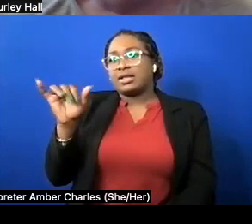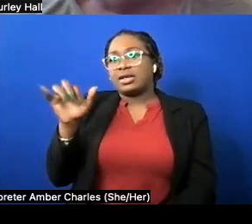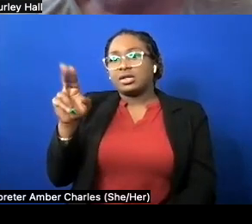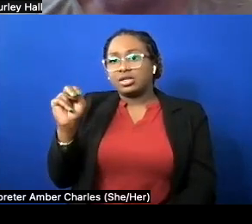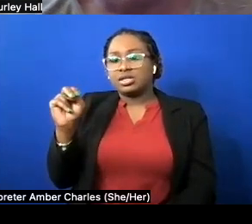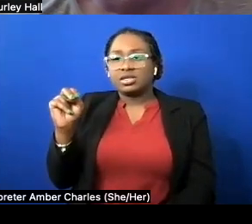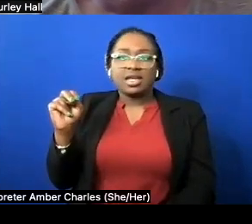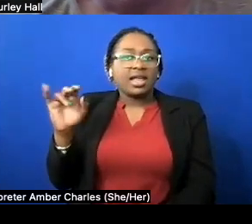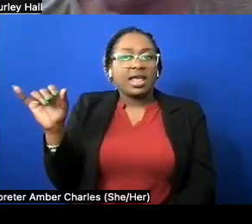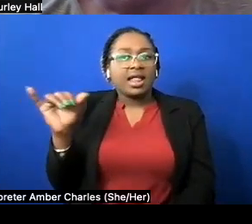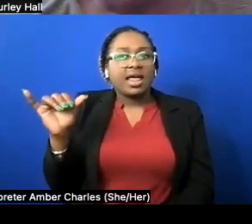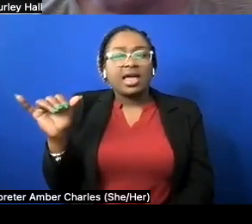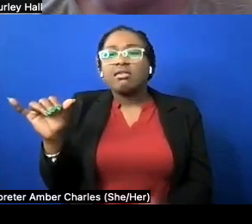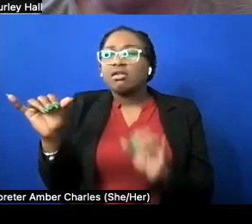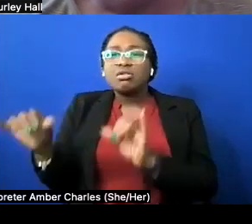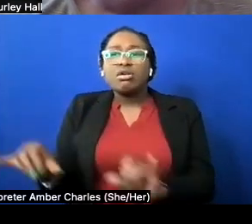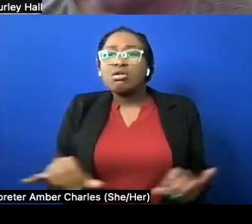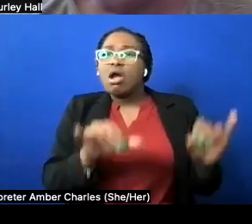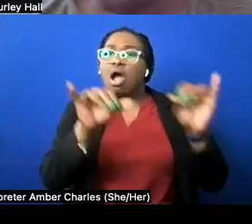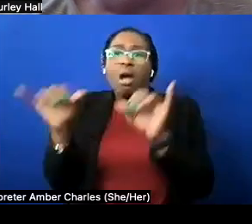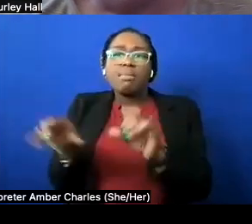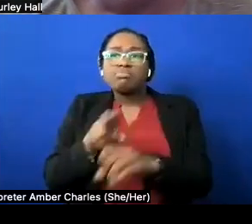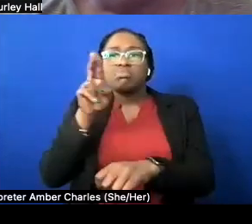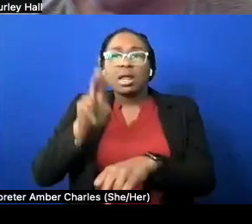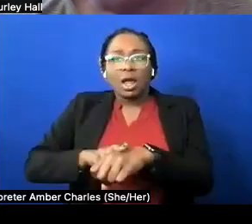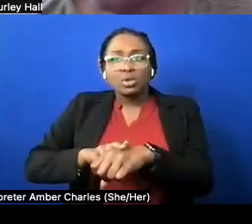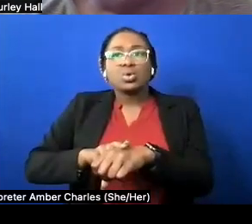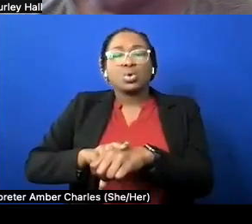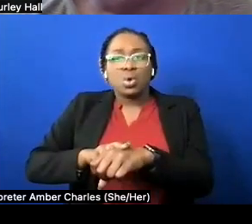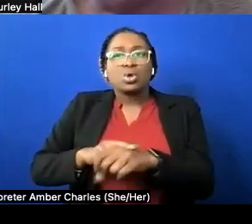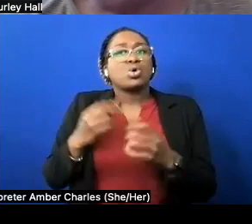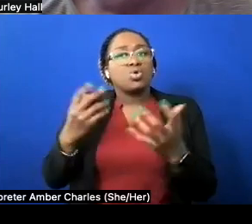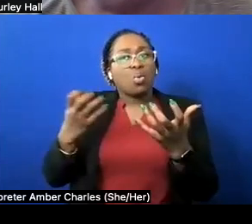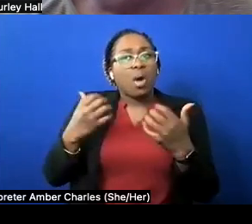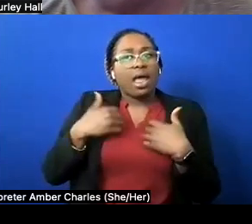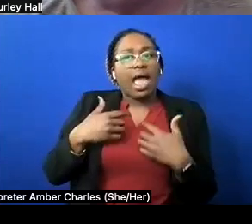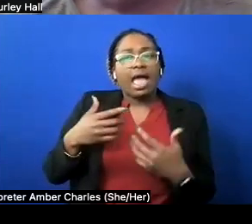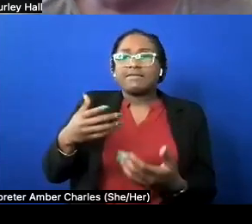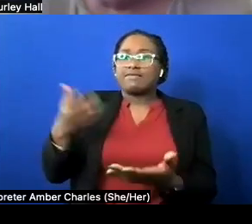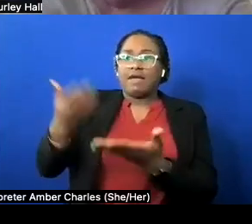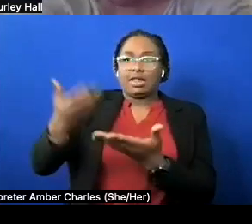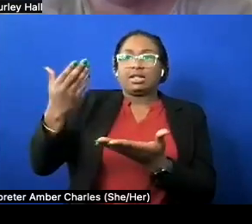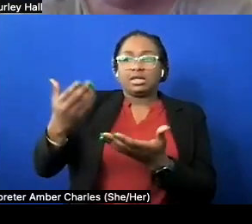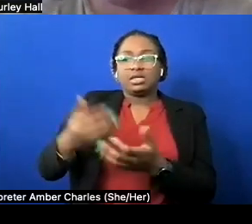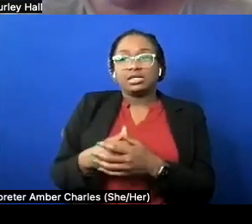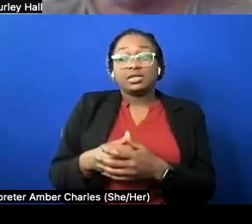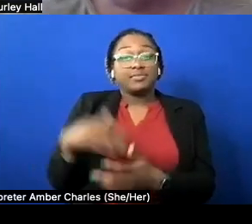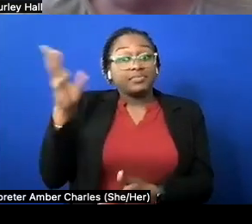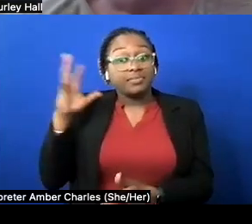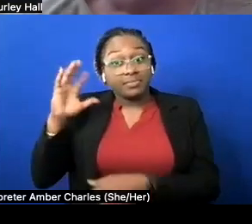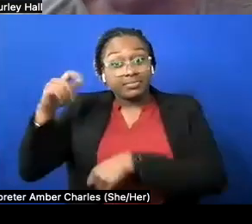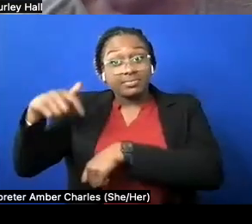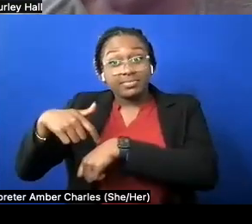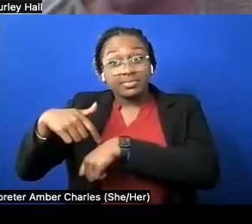common and like natural it is to like yearn for validation. And at the time,